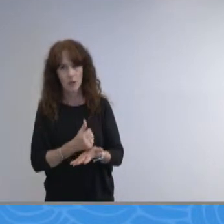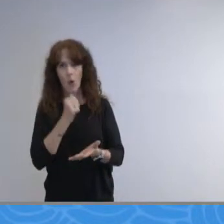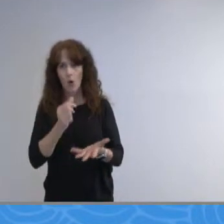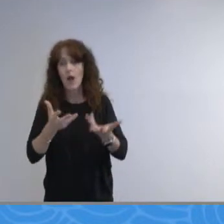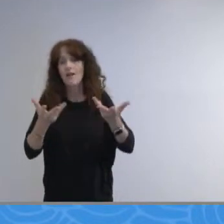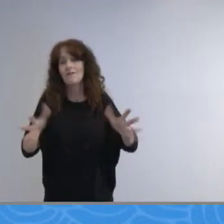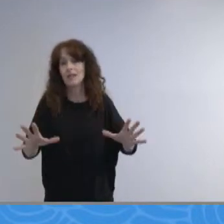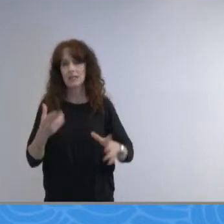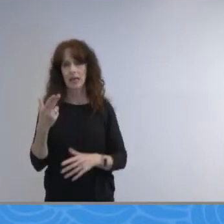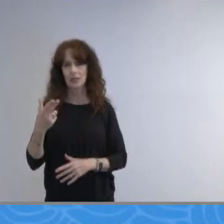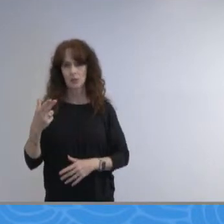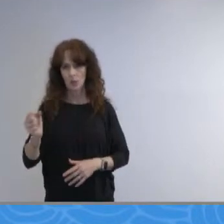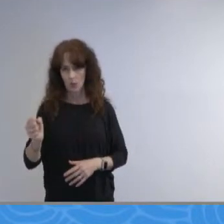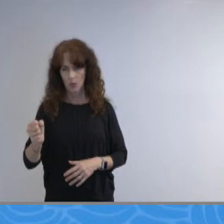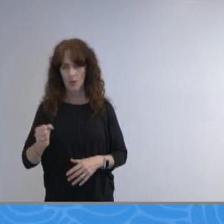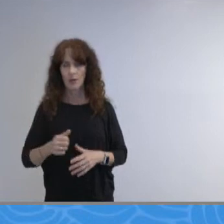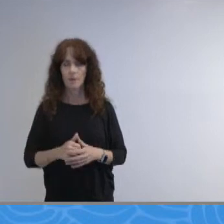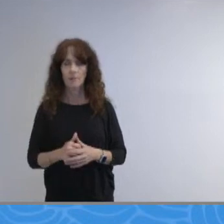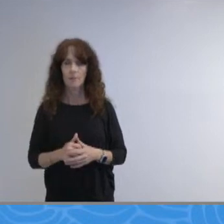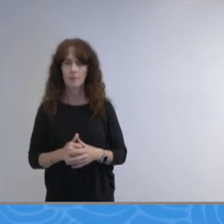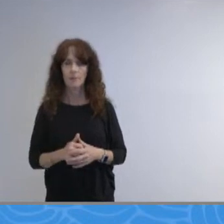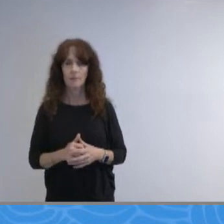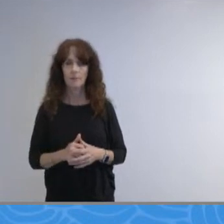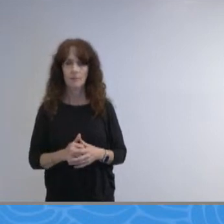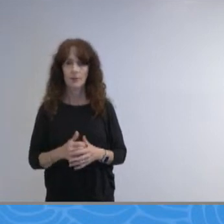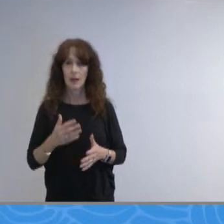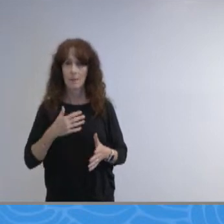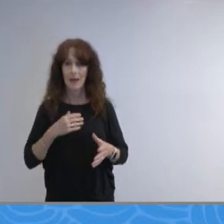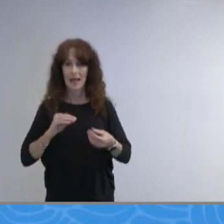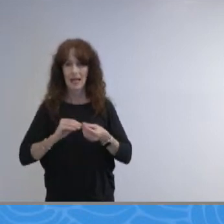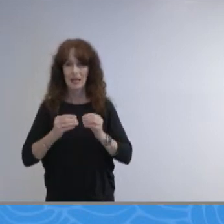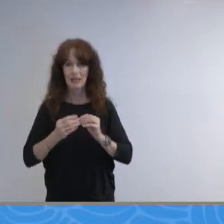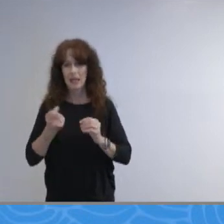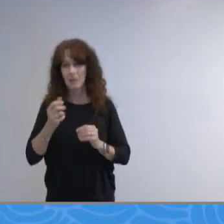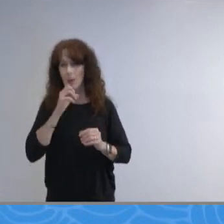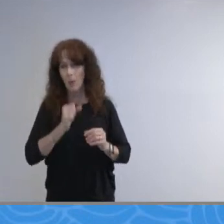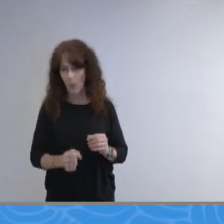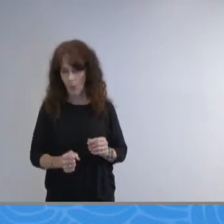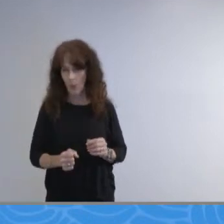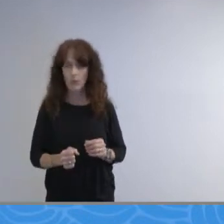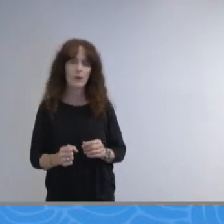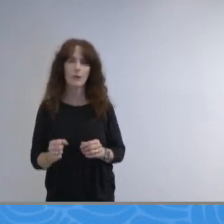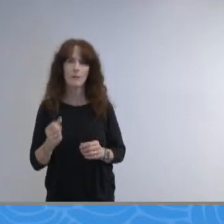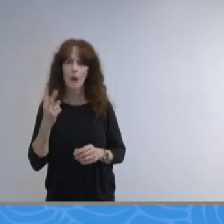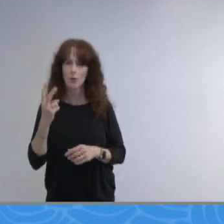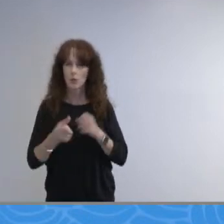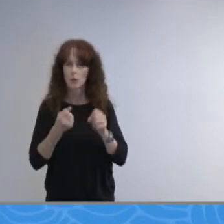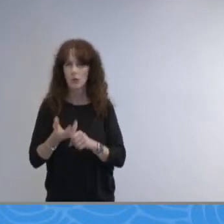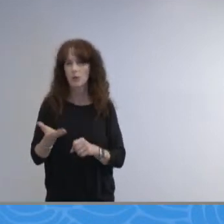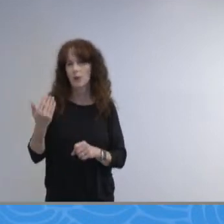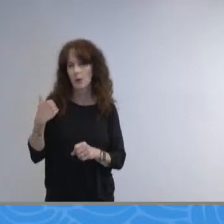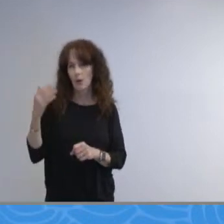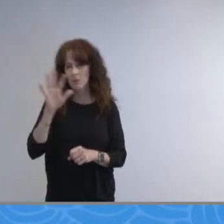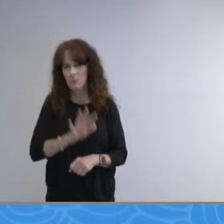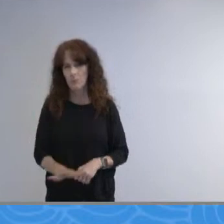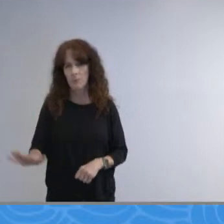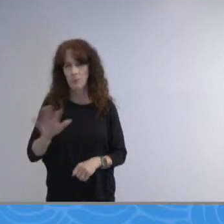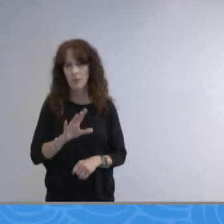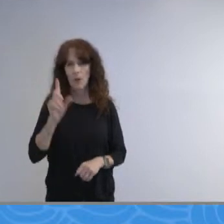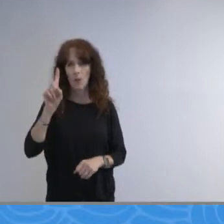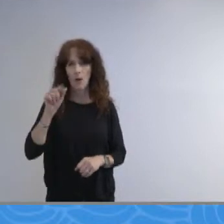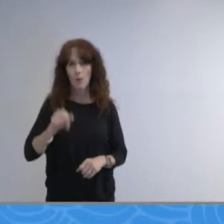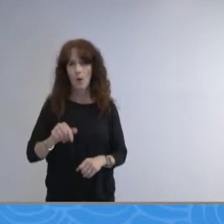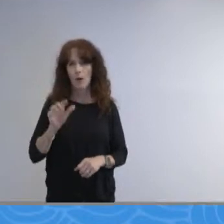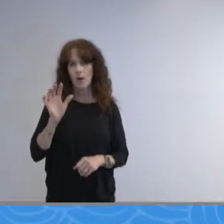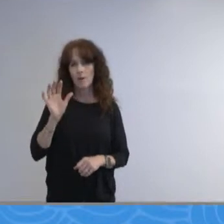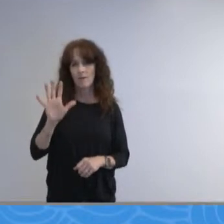finishing high school. My statistic is a little old, but about 2 years ago, there were approximately